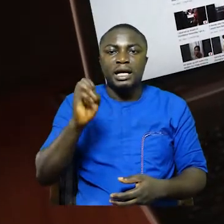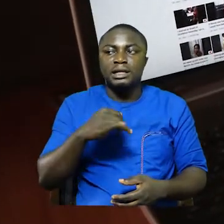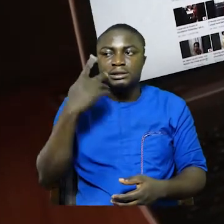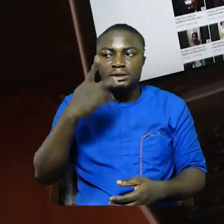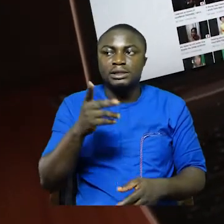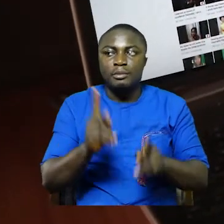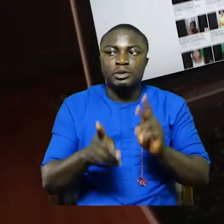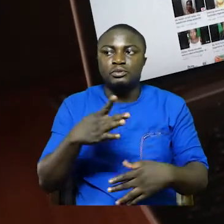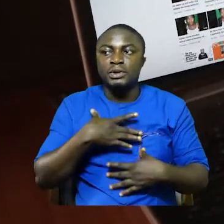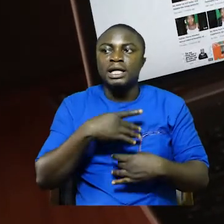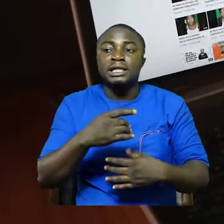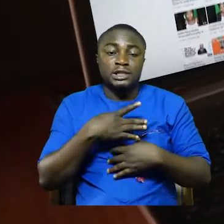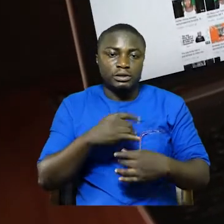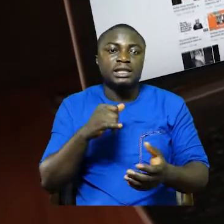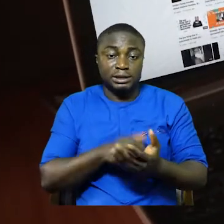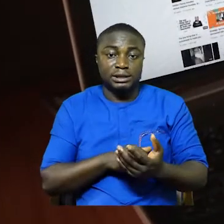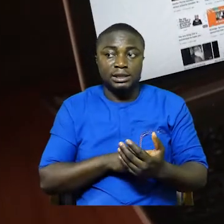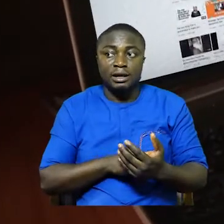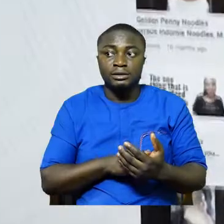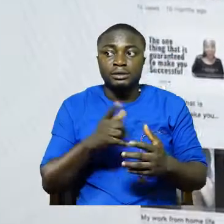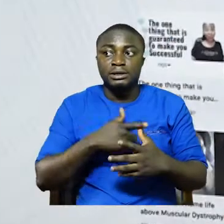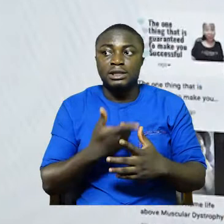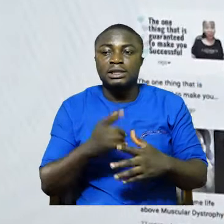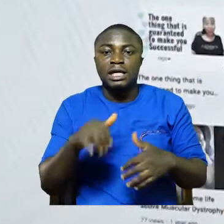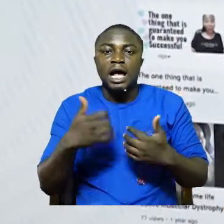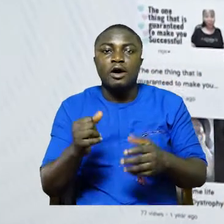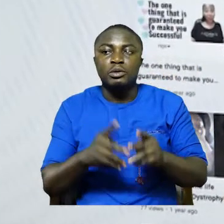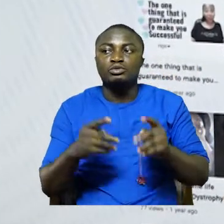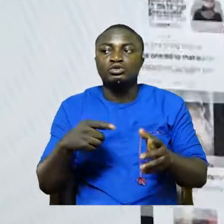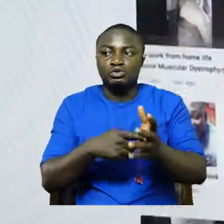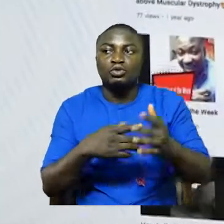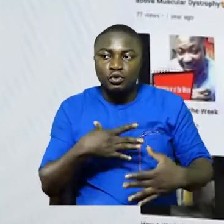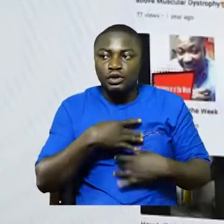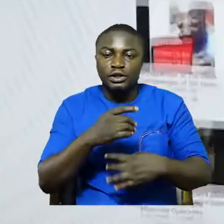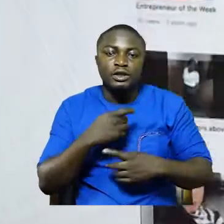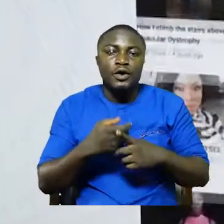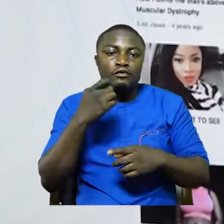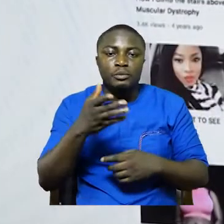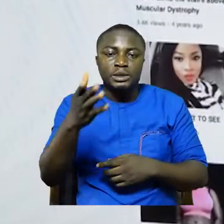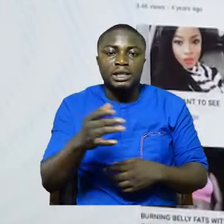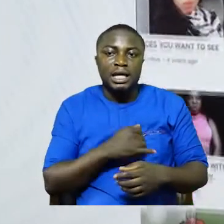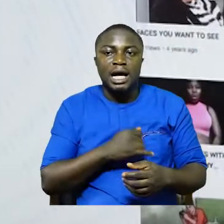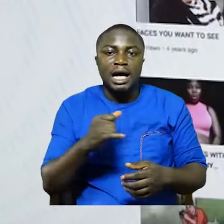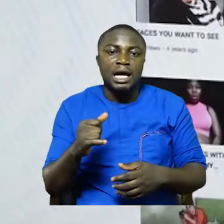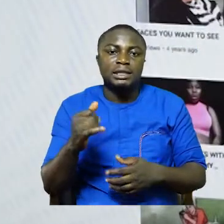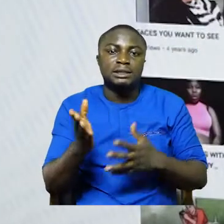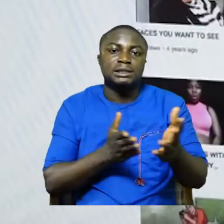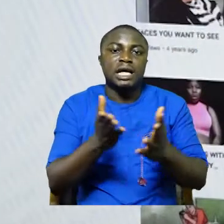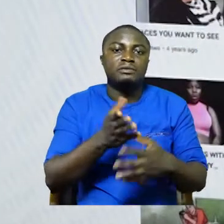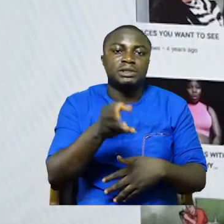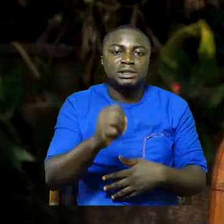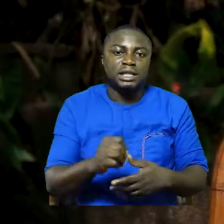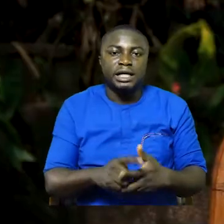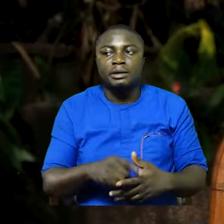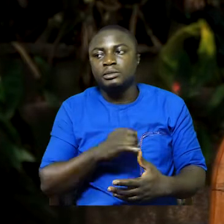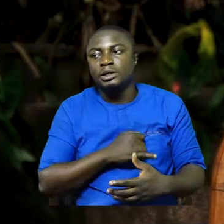package and see if people would be interested. And that's how people started showing interest. And from there, I started servicing